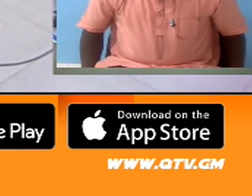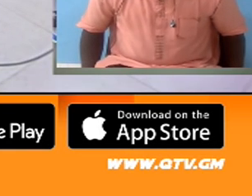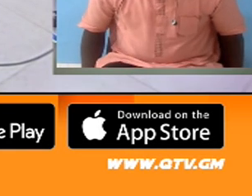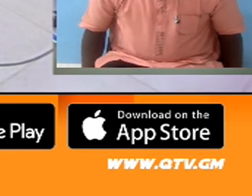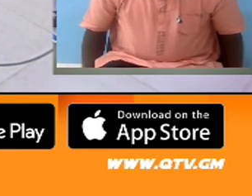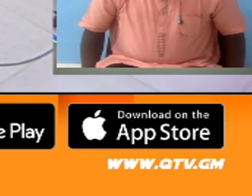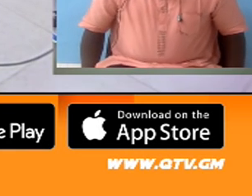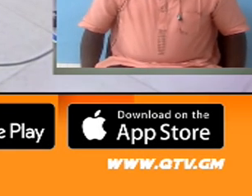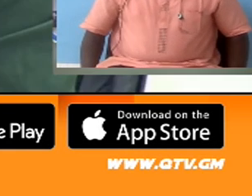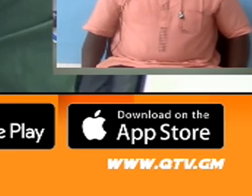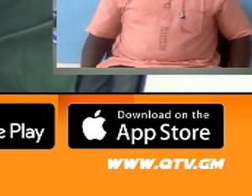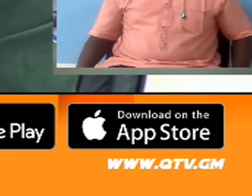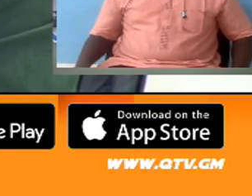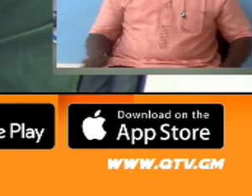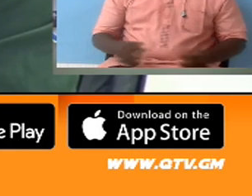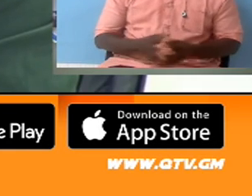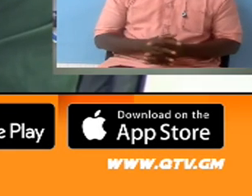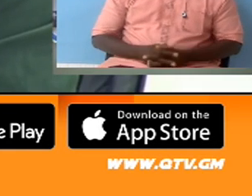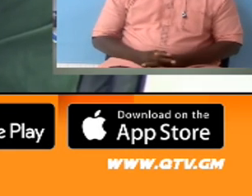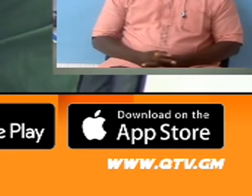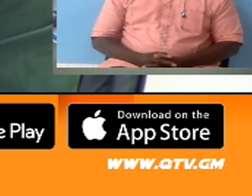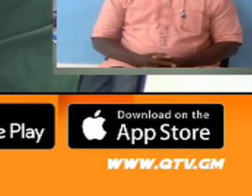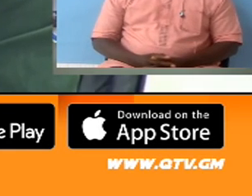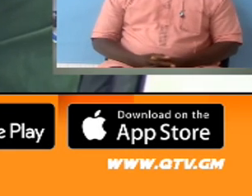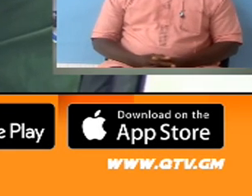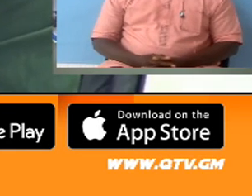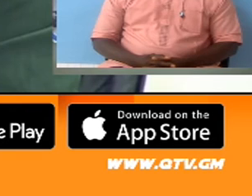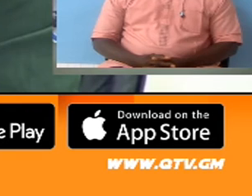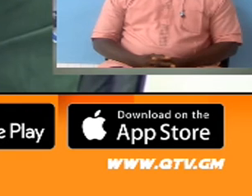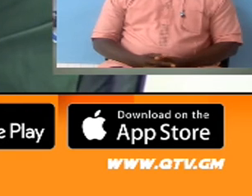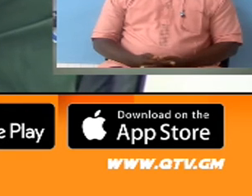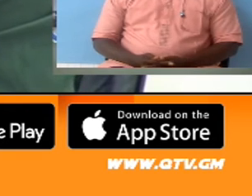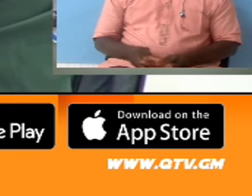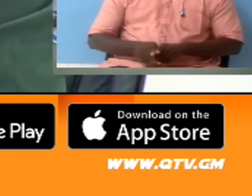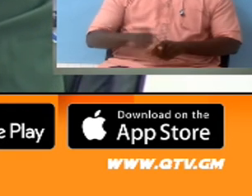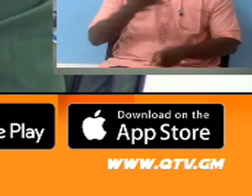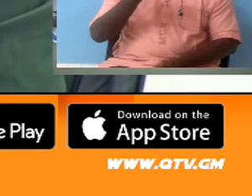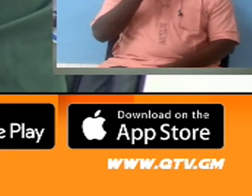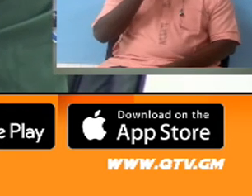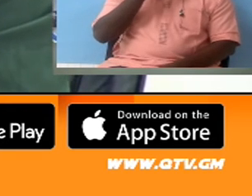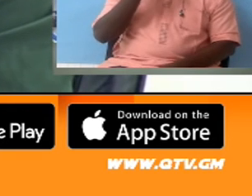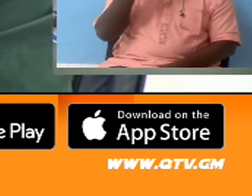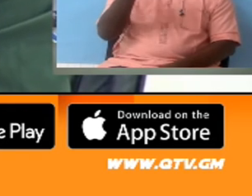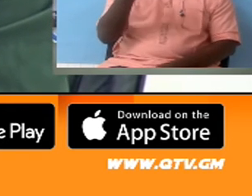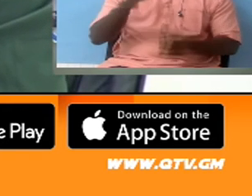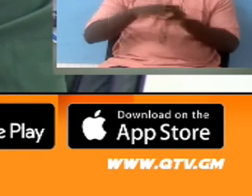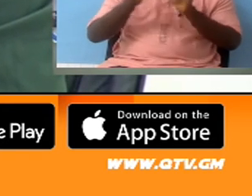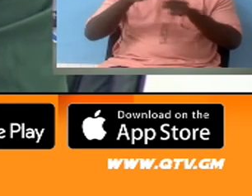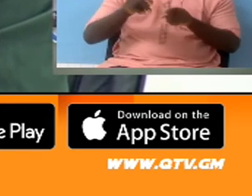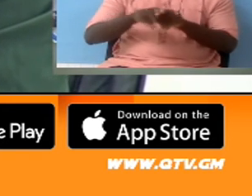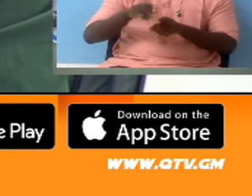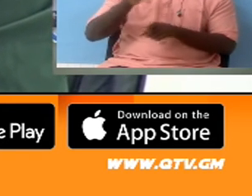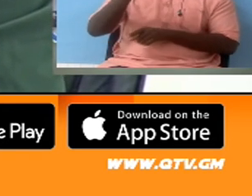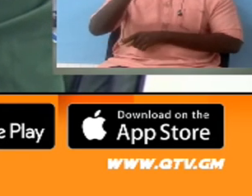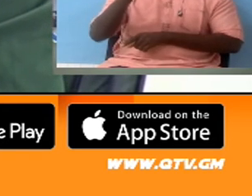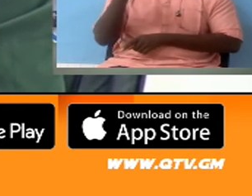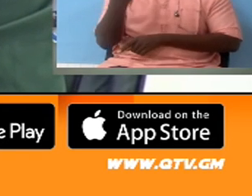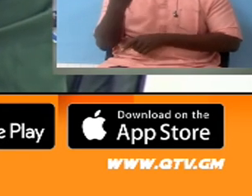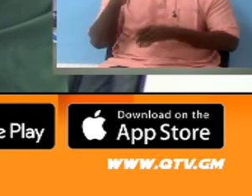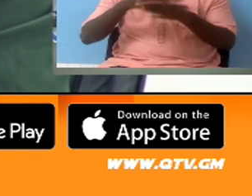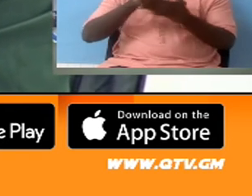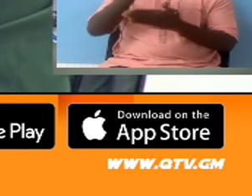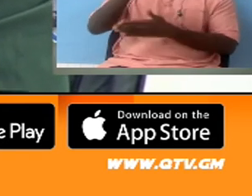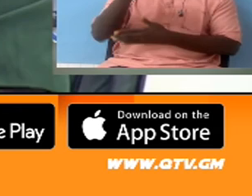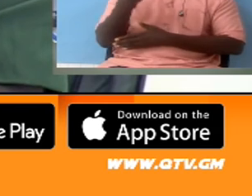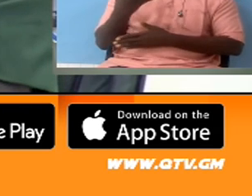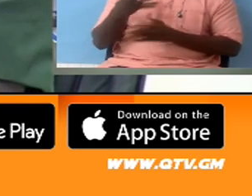del. Number 4 can house 34 35. Benen bi mun na am fanwer ak ñeneen ak fanwer ak